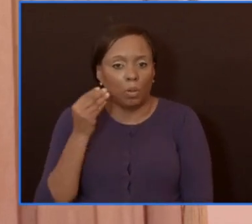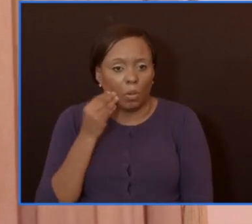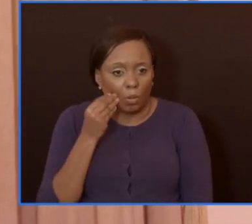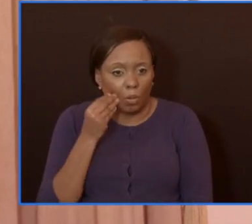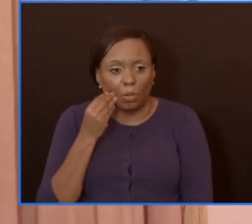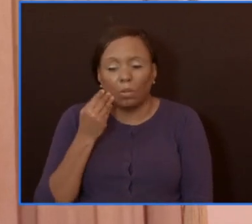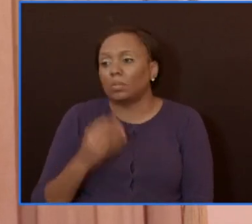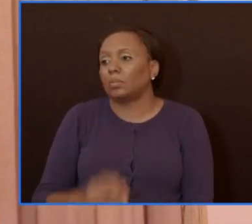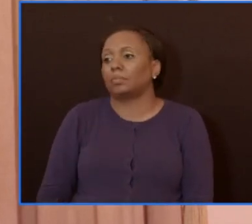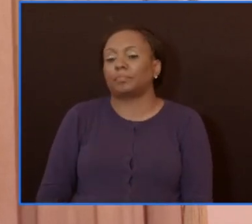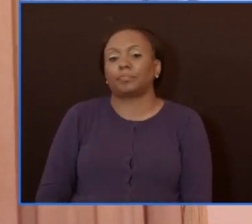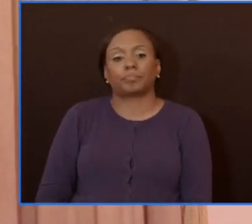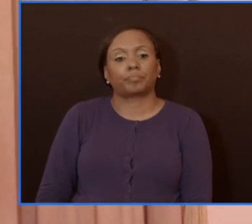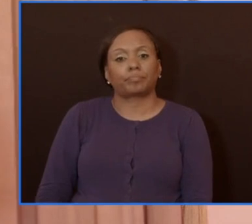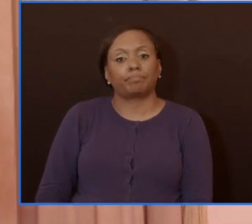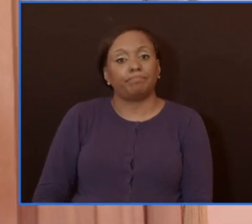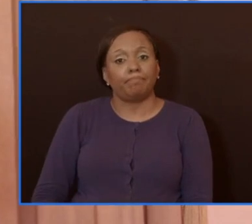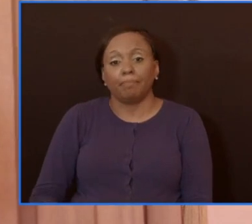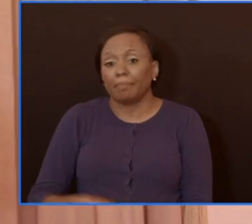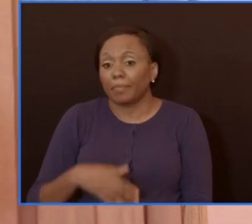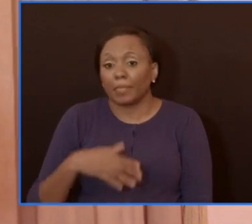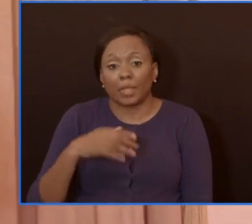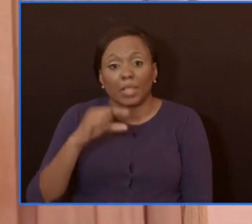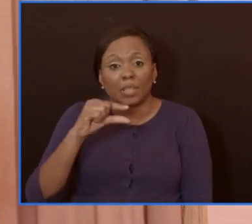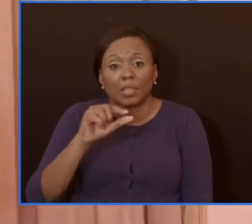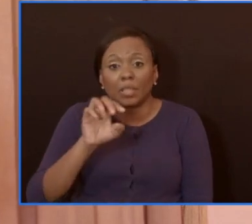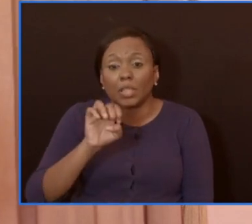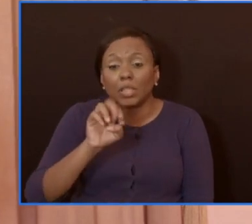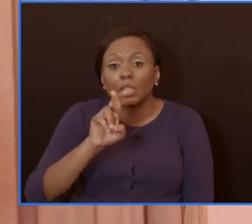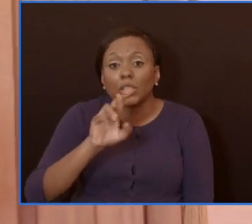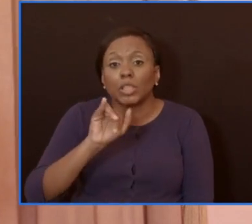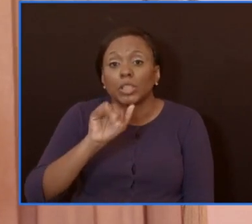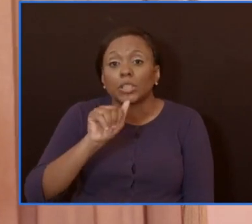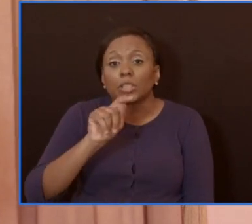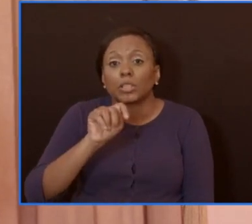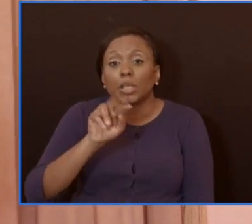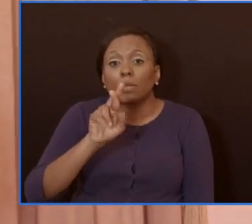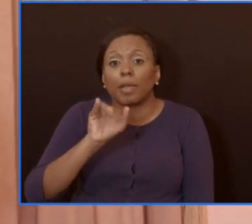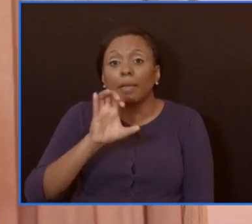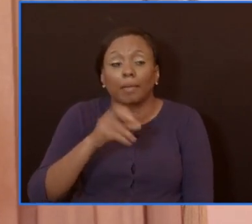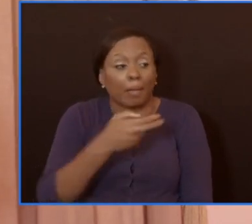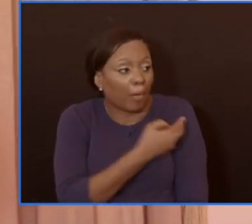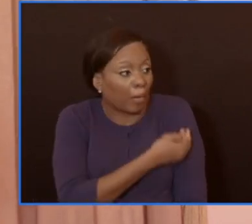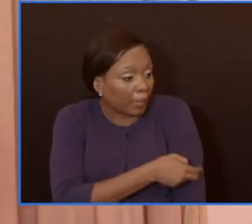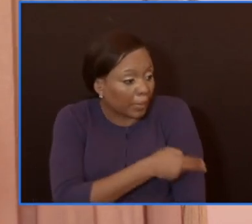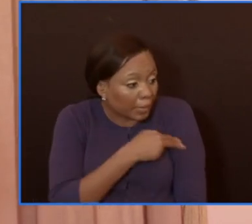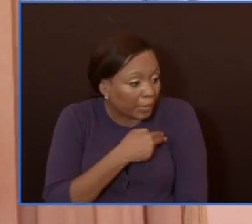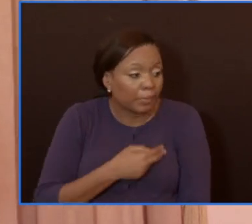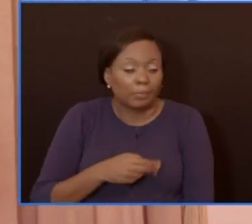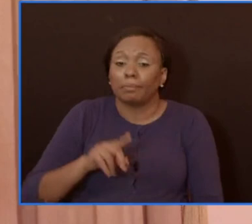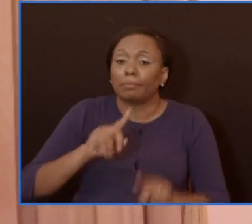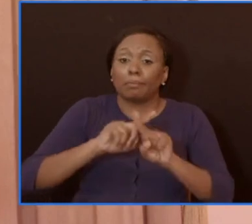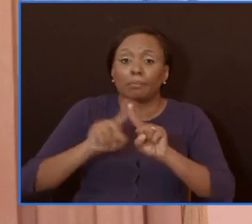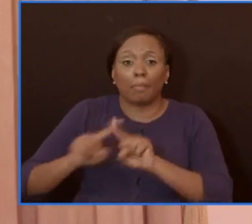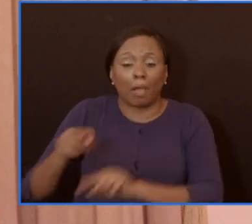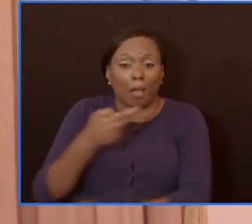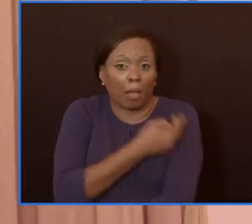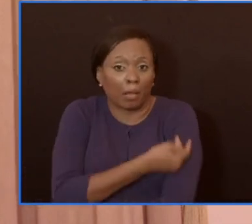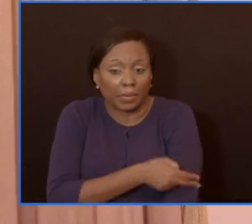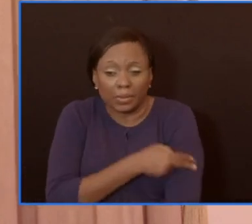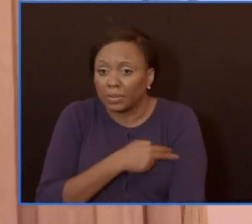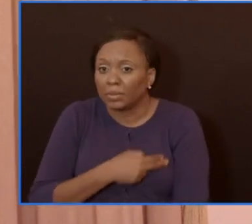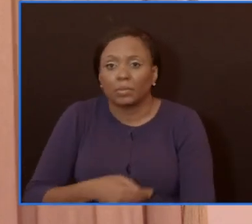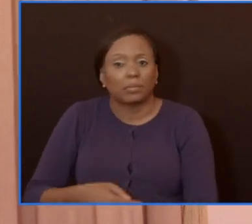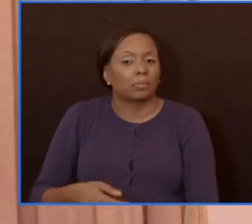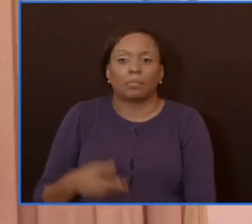citizens, senior citizens' homes, geriatric hospital, the district hospitals. Persons will be allowed